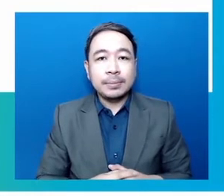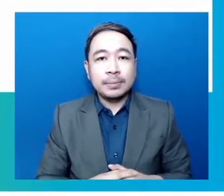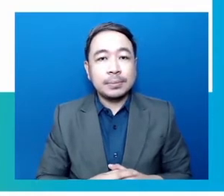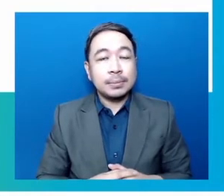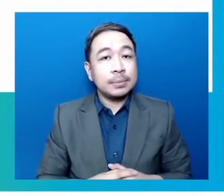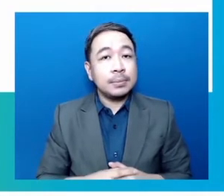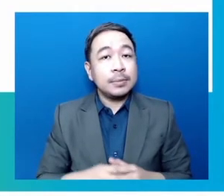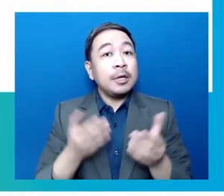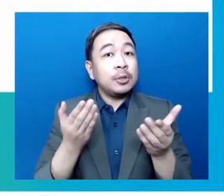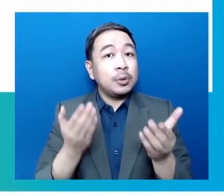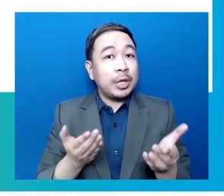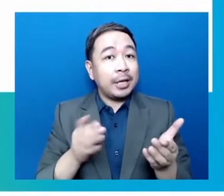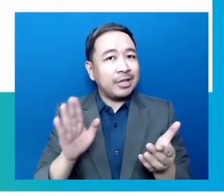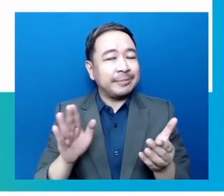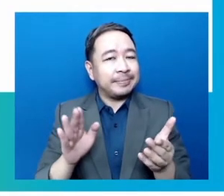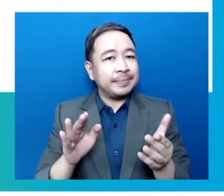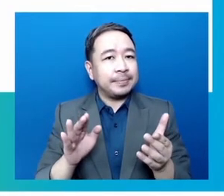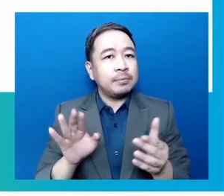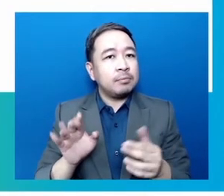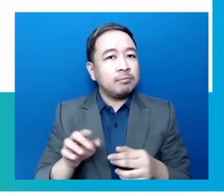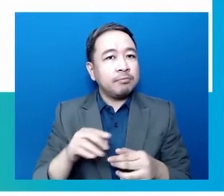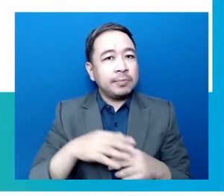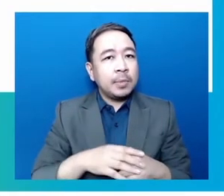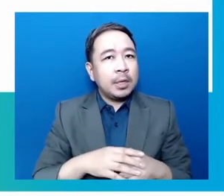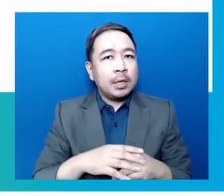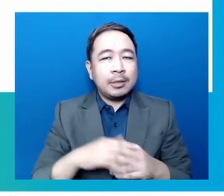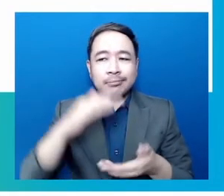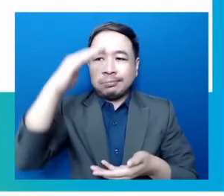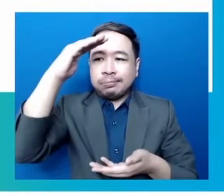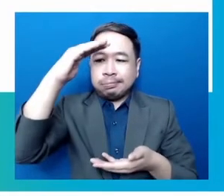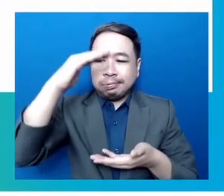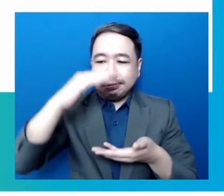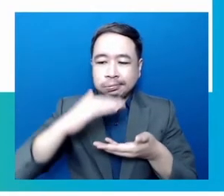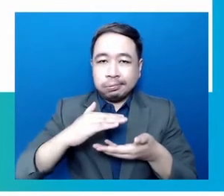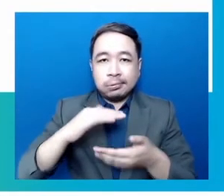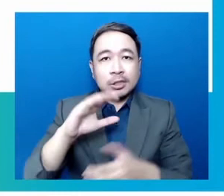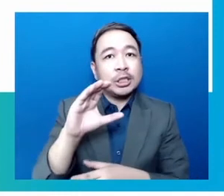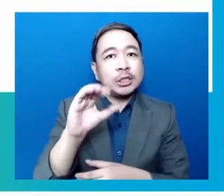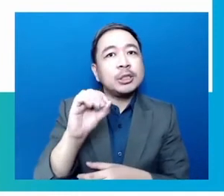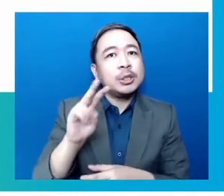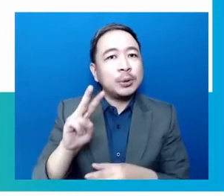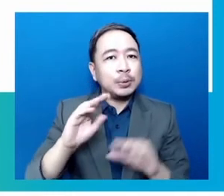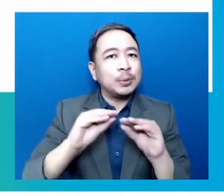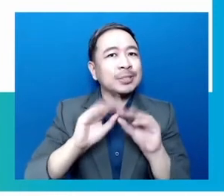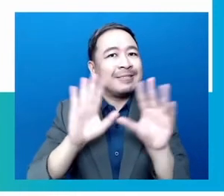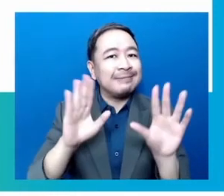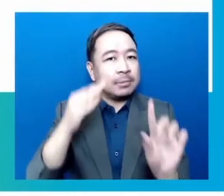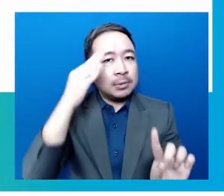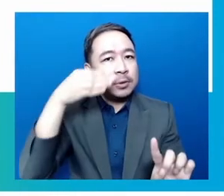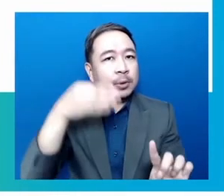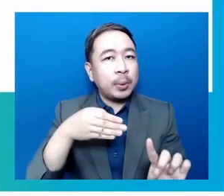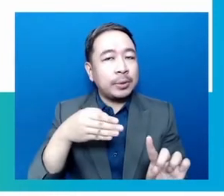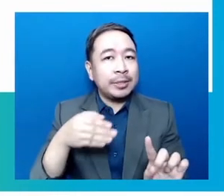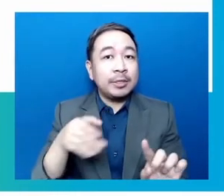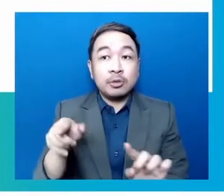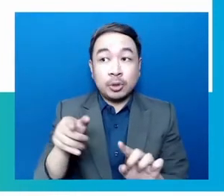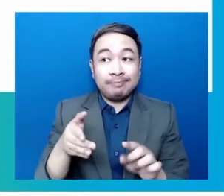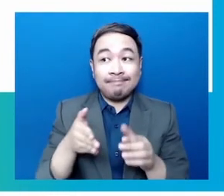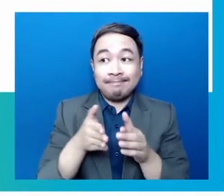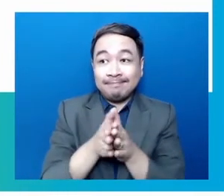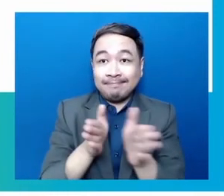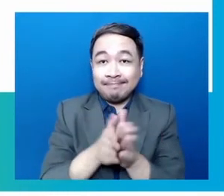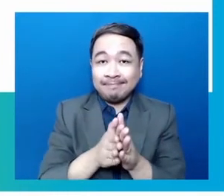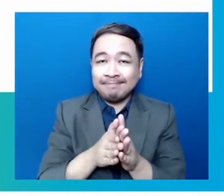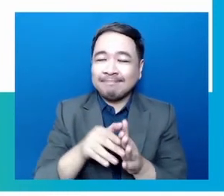Today, the imperative to decarbonize is clear. Even Director Fisher mentioned earlier the urgency of responding to